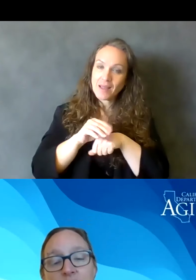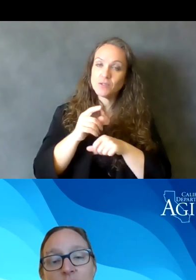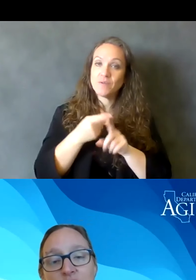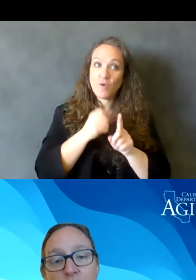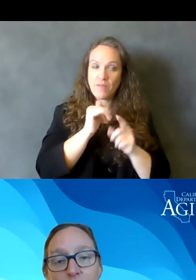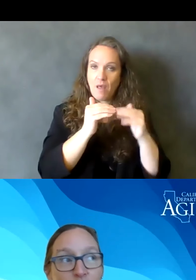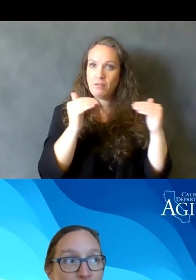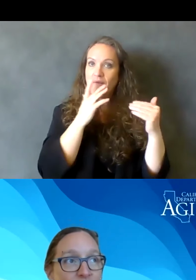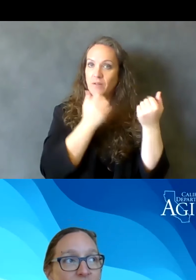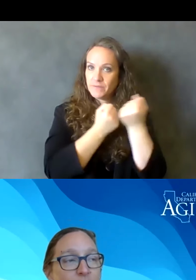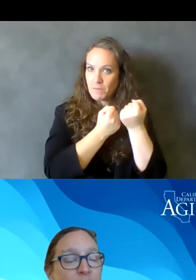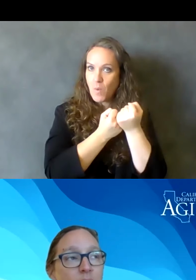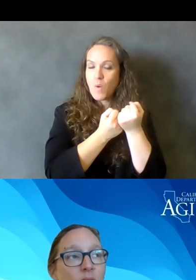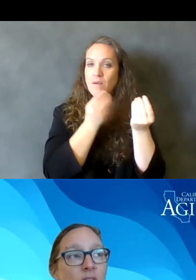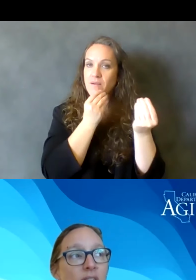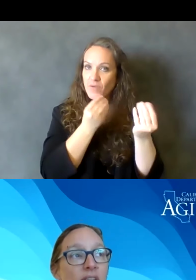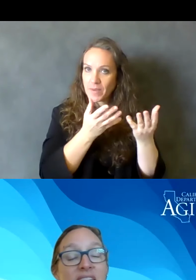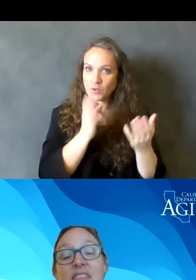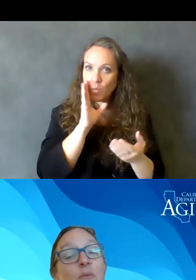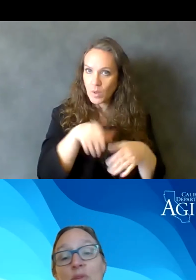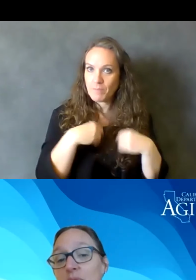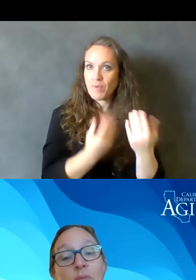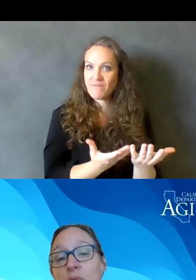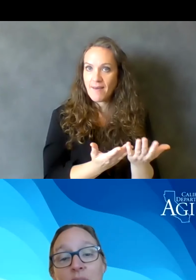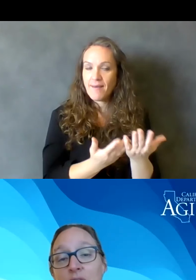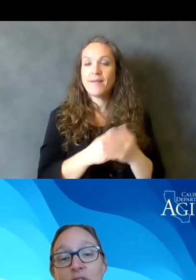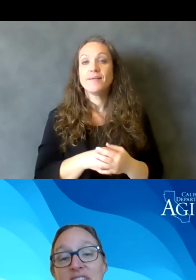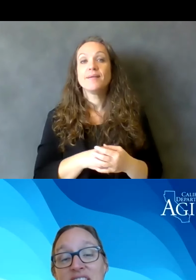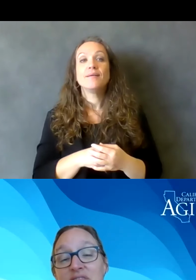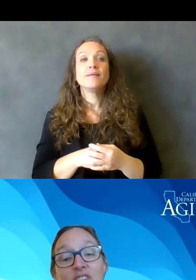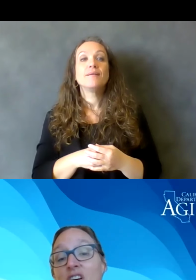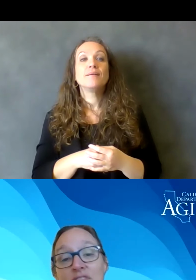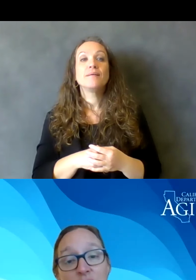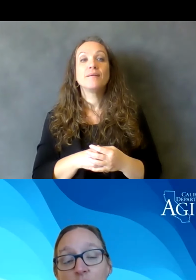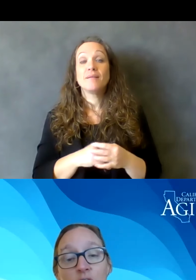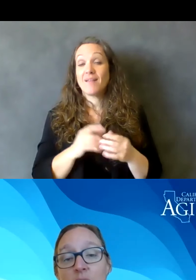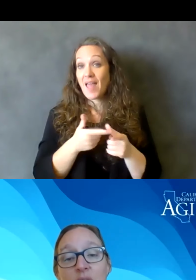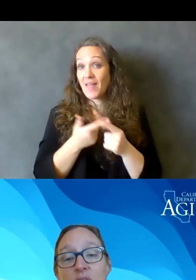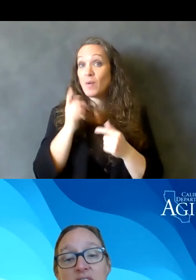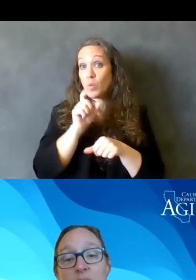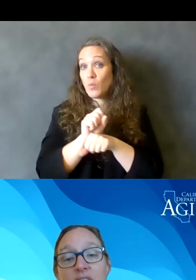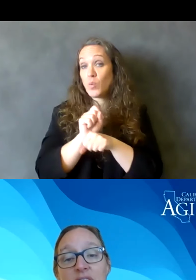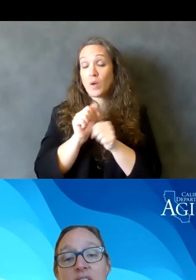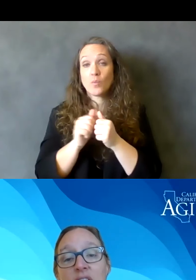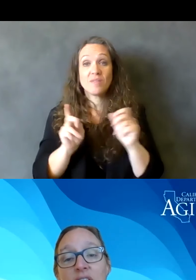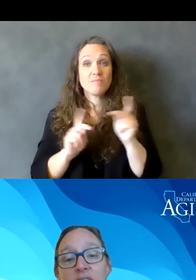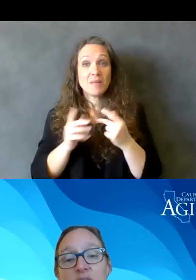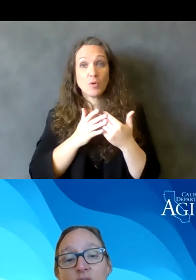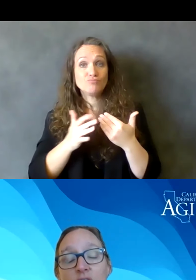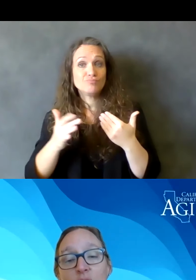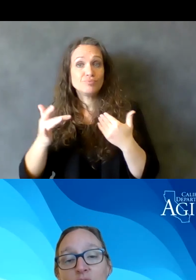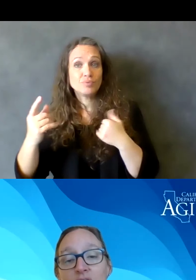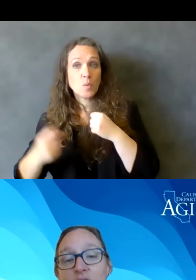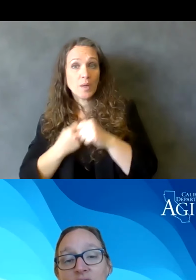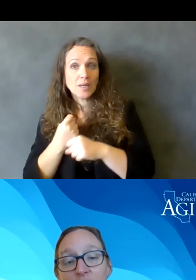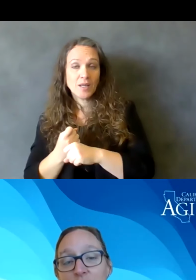and information we're able to provide. And then we'll be working with folks as this evolves over coming weeks and months, as we